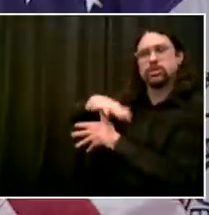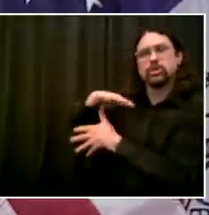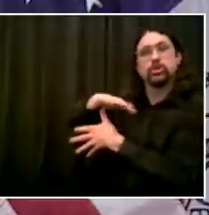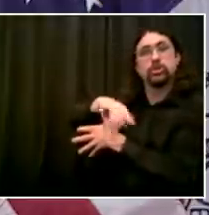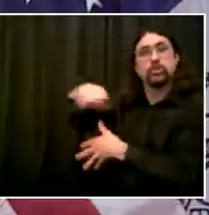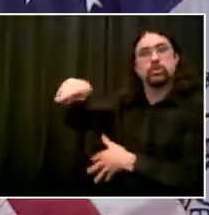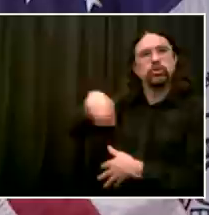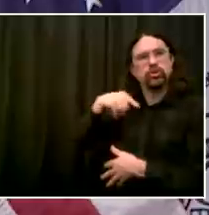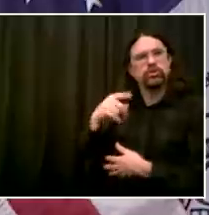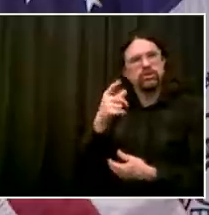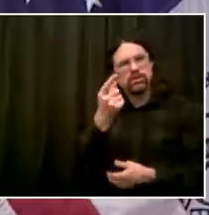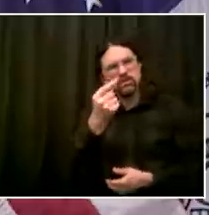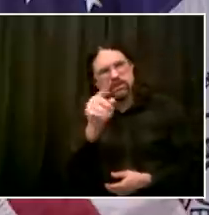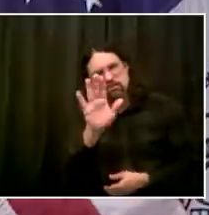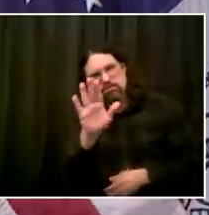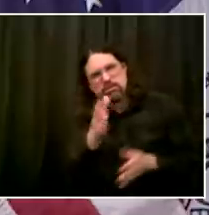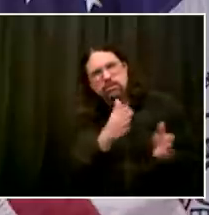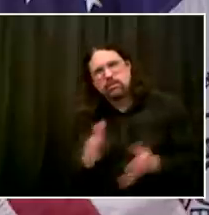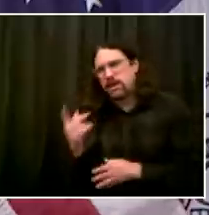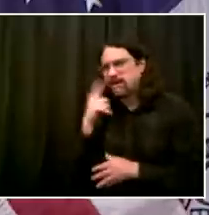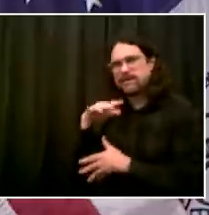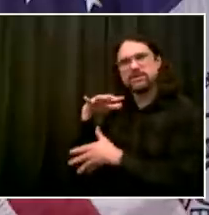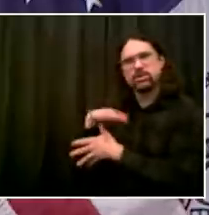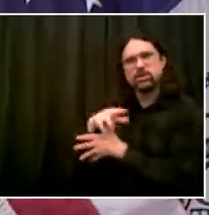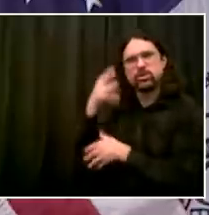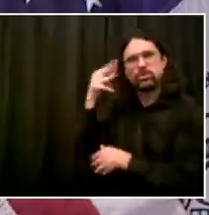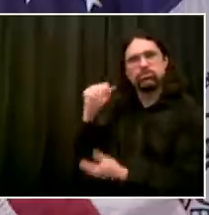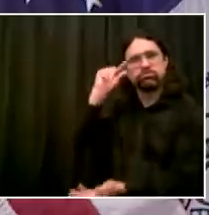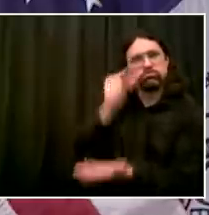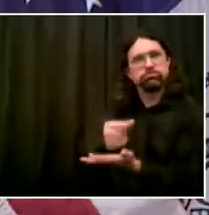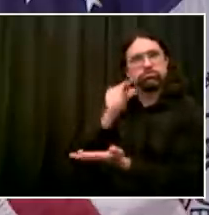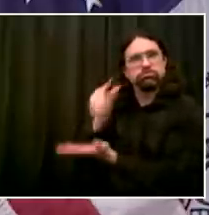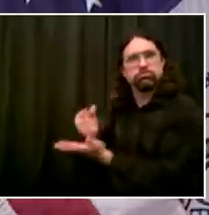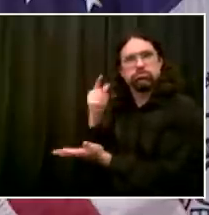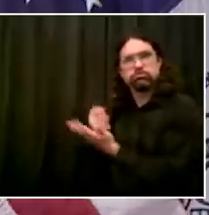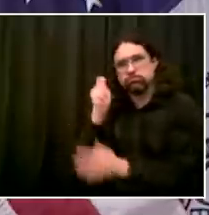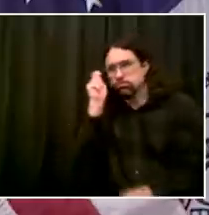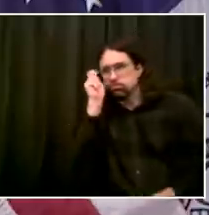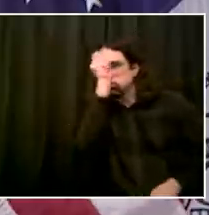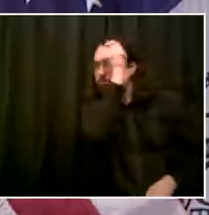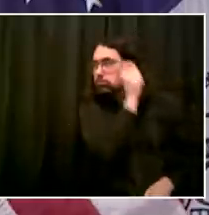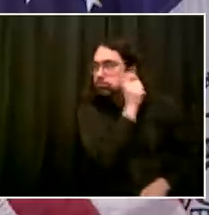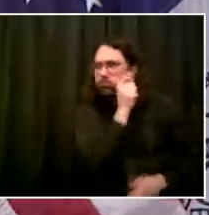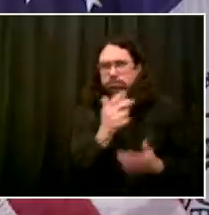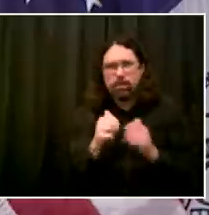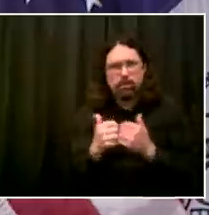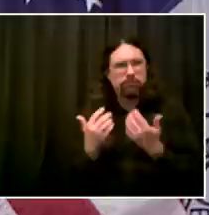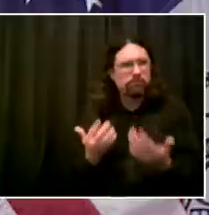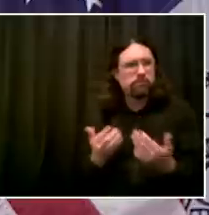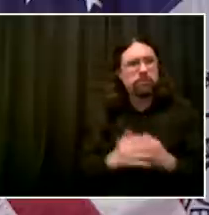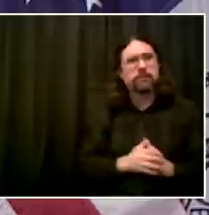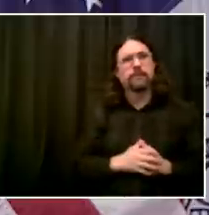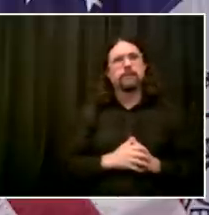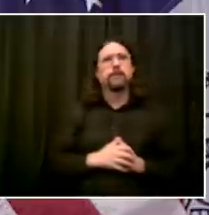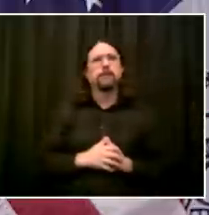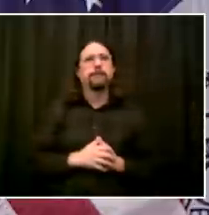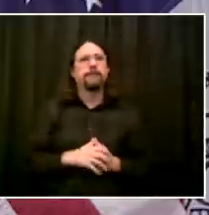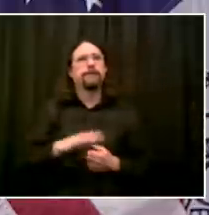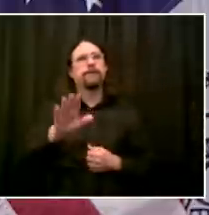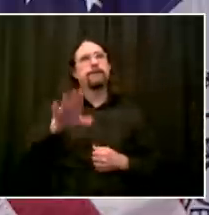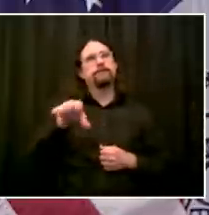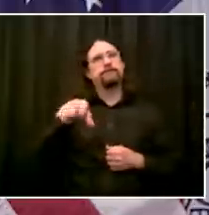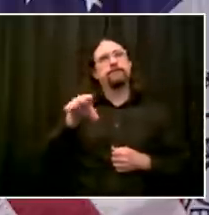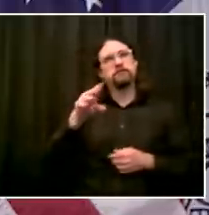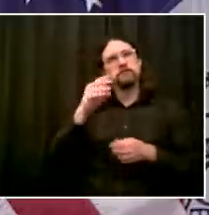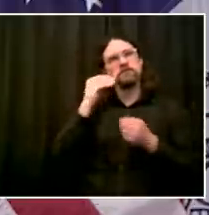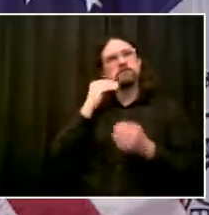happen third or fourth week of June. So we're talking about, you know, we have a lot of kids who would be graduating normally in June. There's a lot of kids